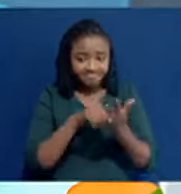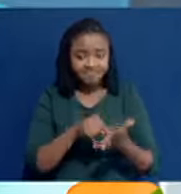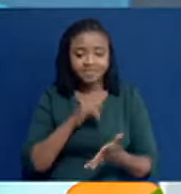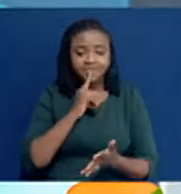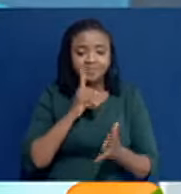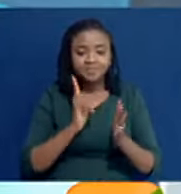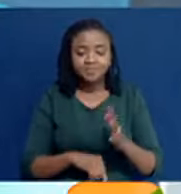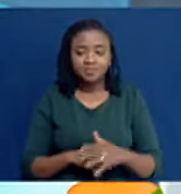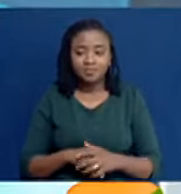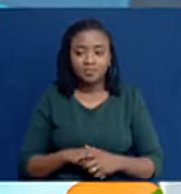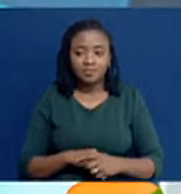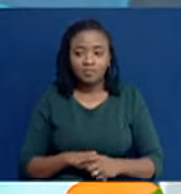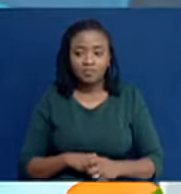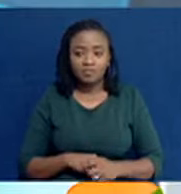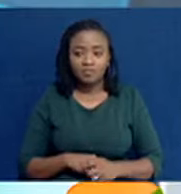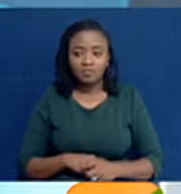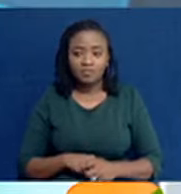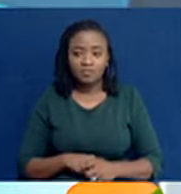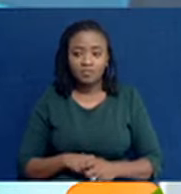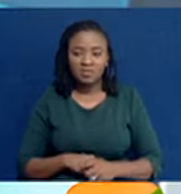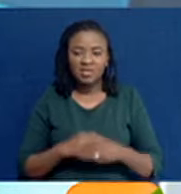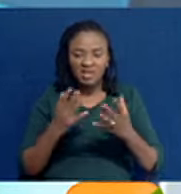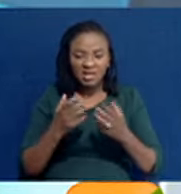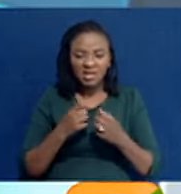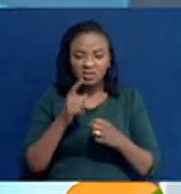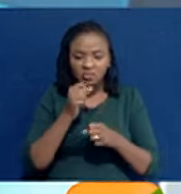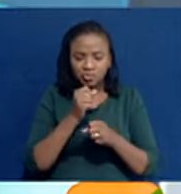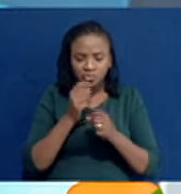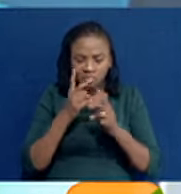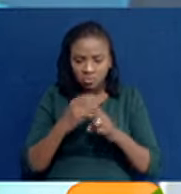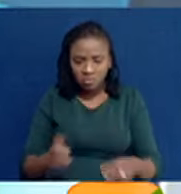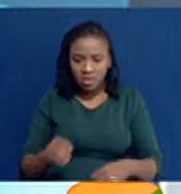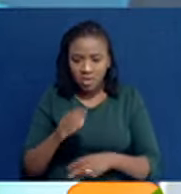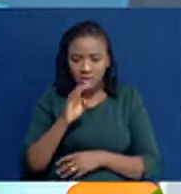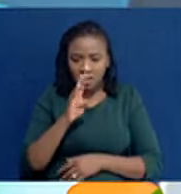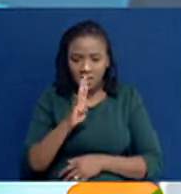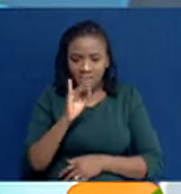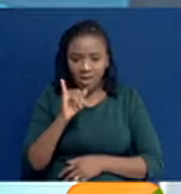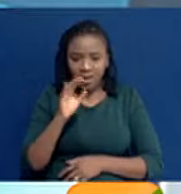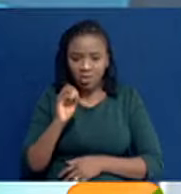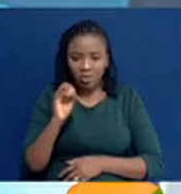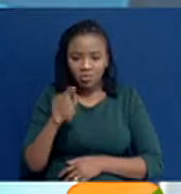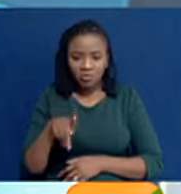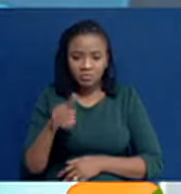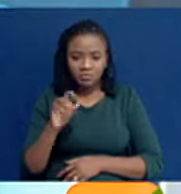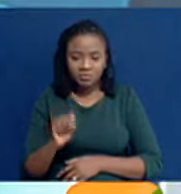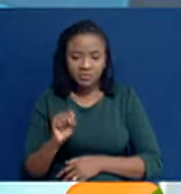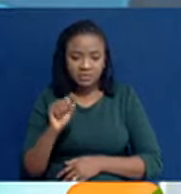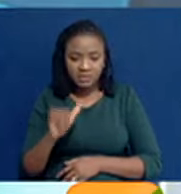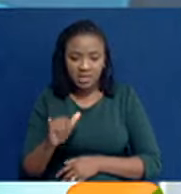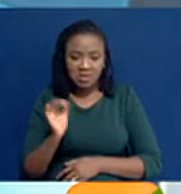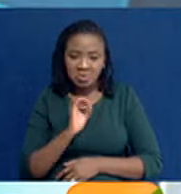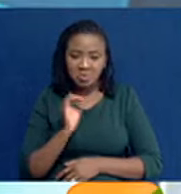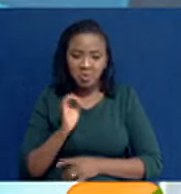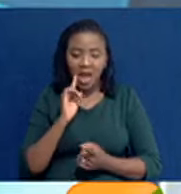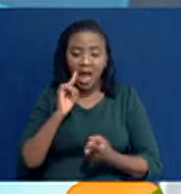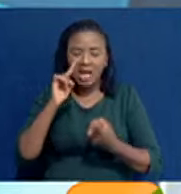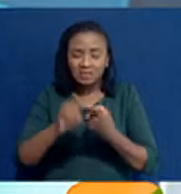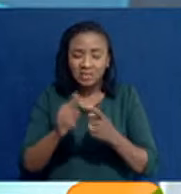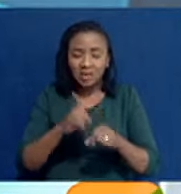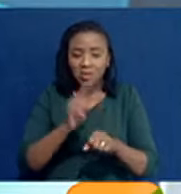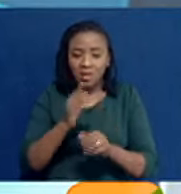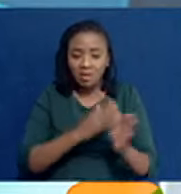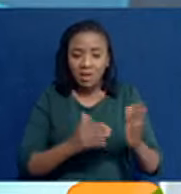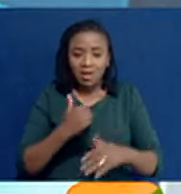do a biopsy cut until when they are going to operate, because